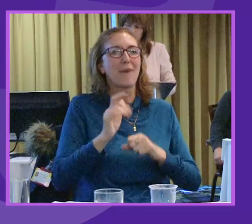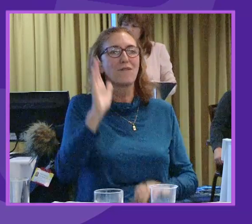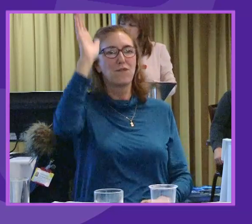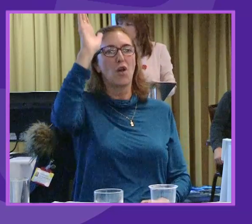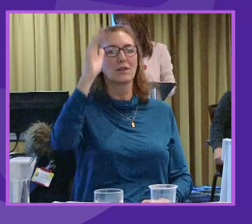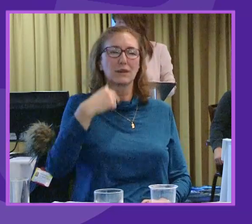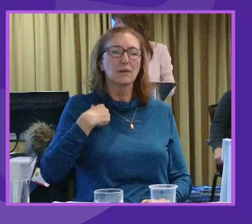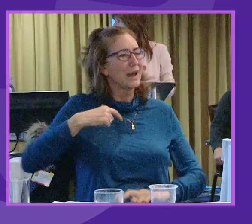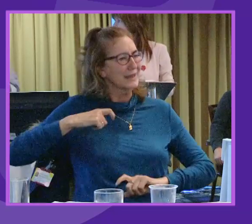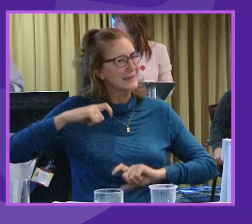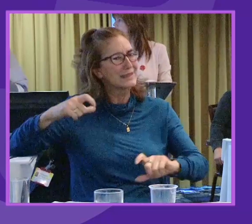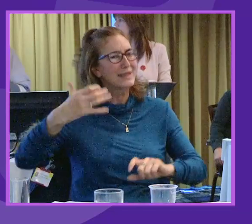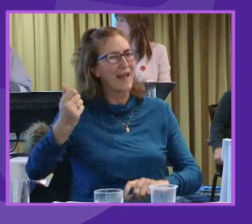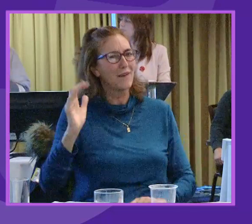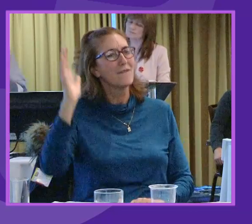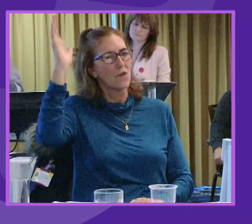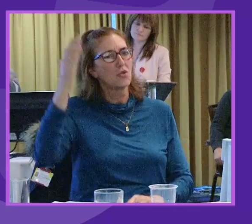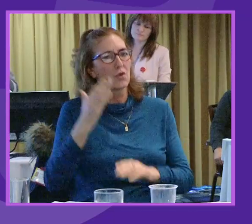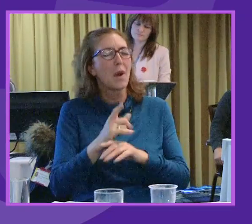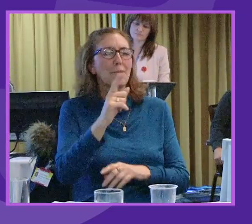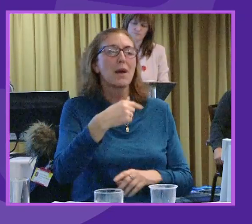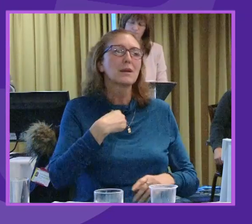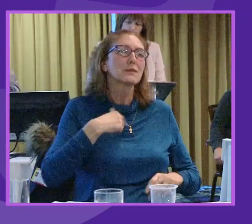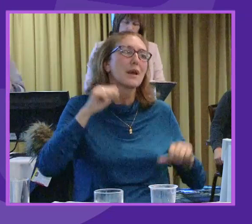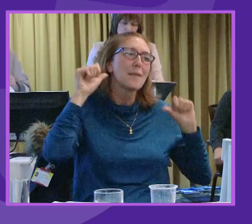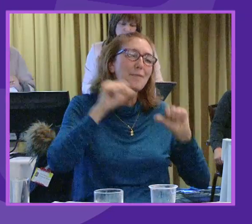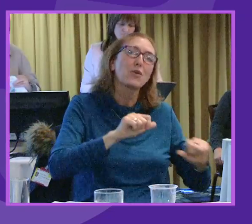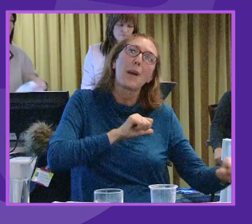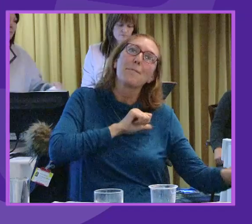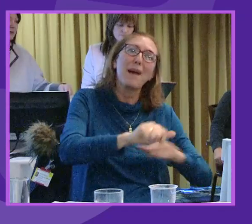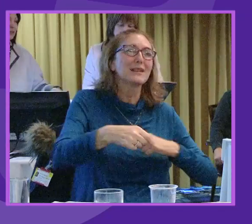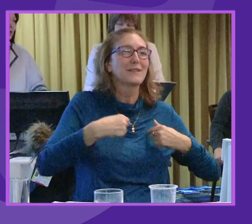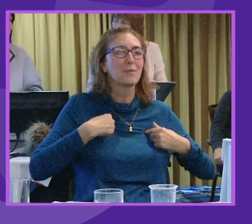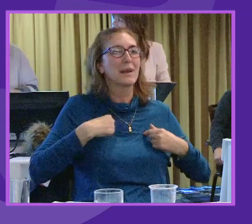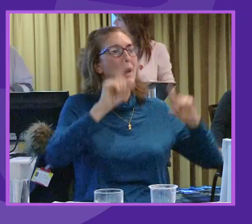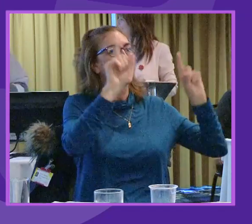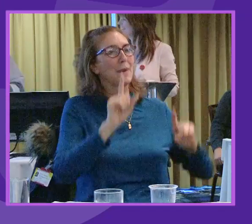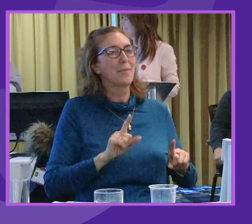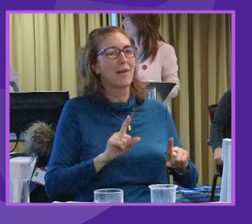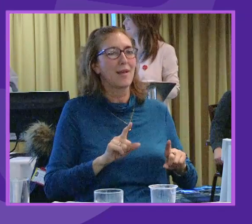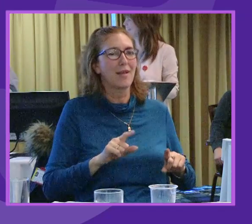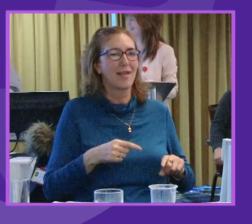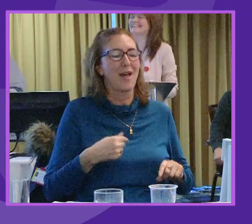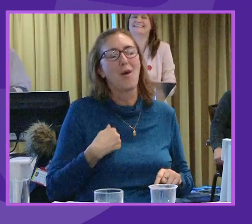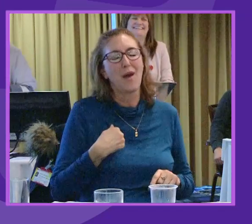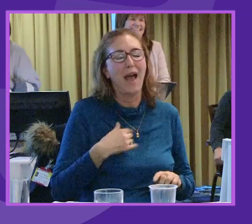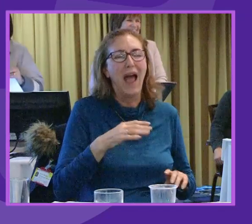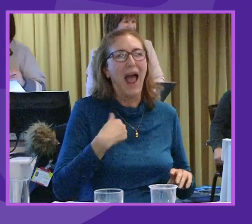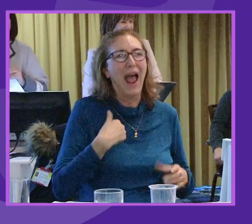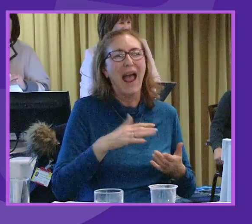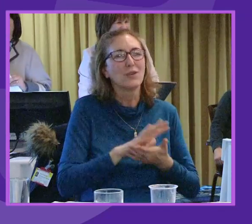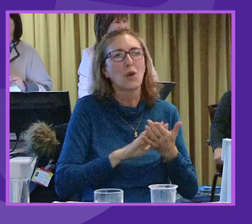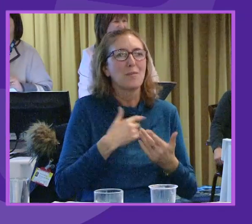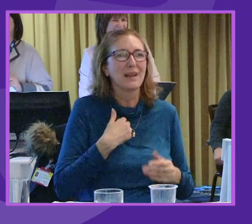But my passion is people. I love people. I've had so much help, and I'm not being patronising or soppy. Well, I am being